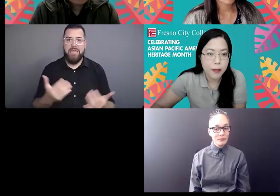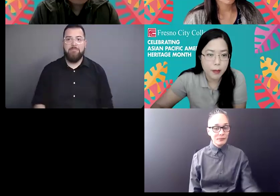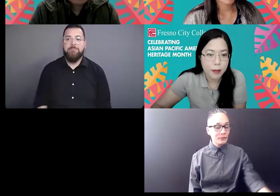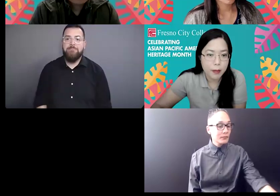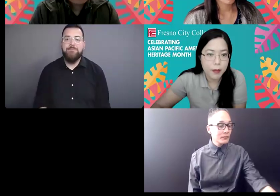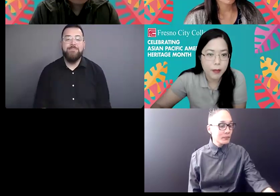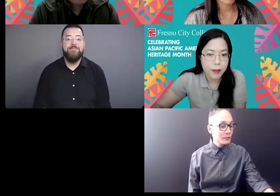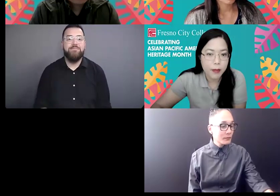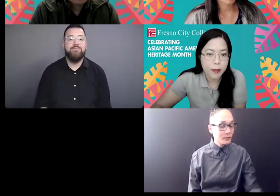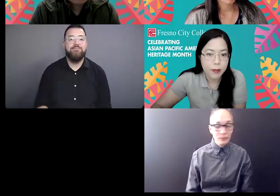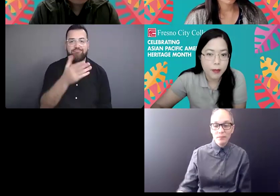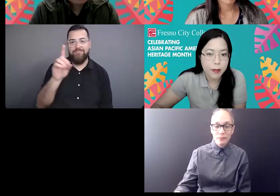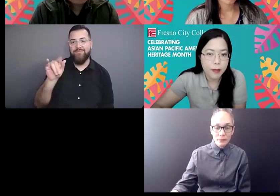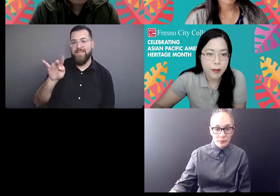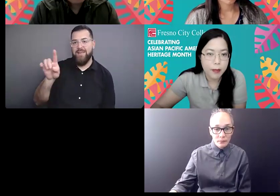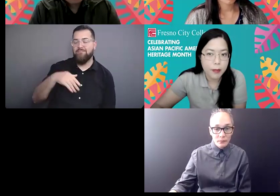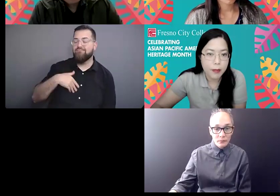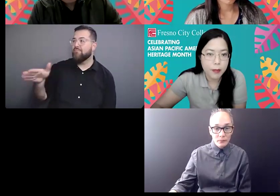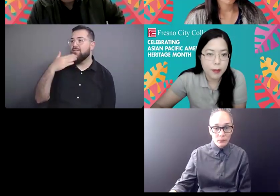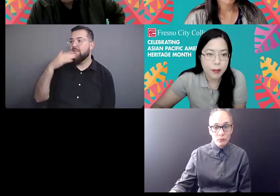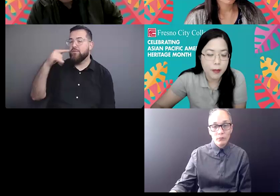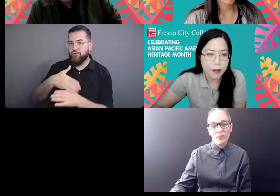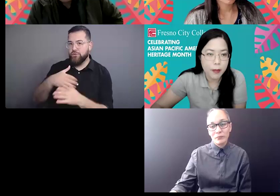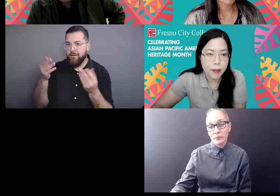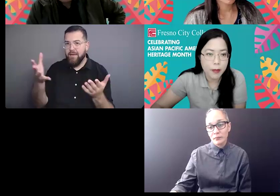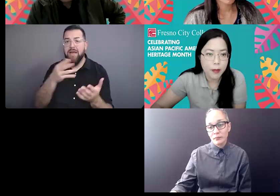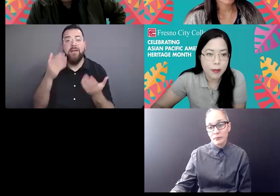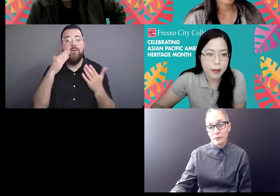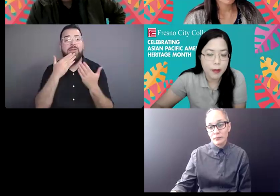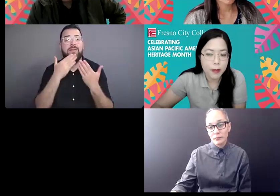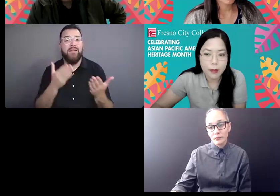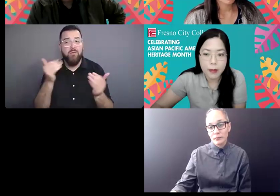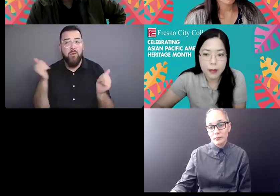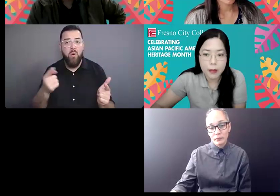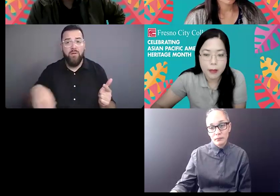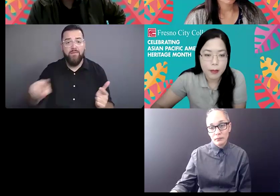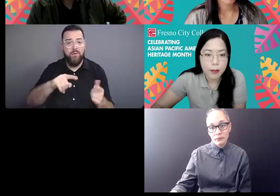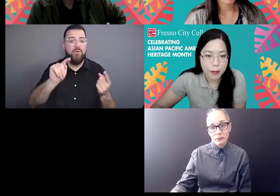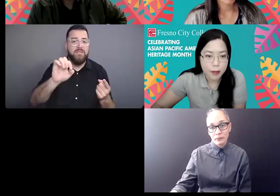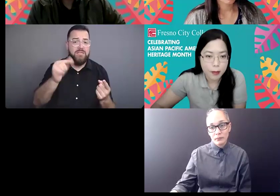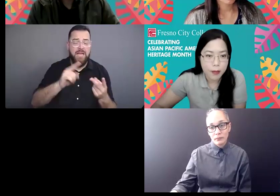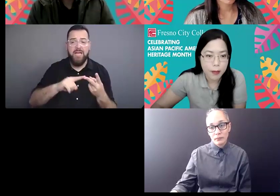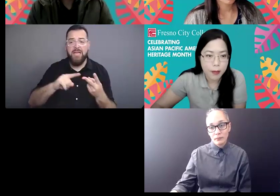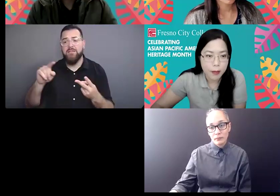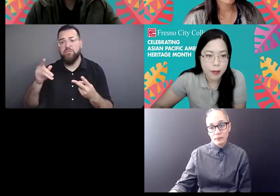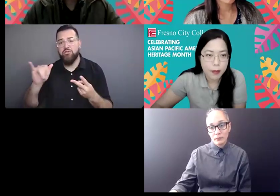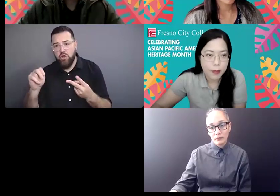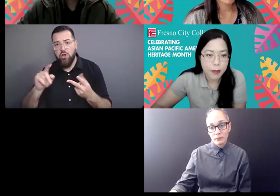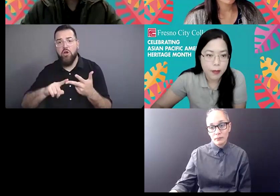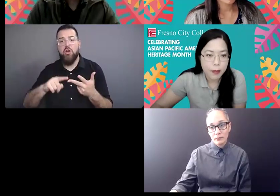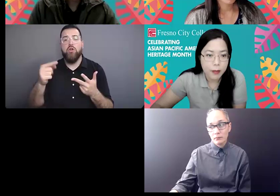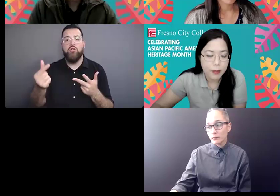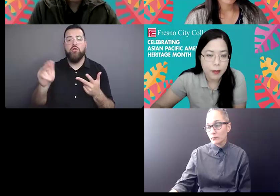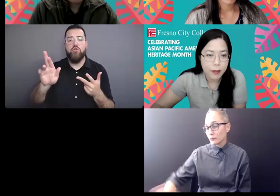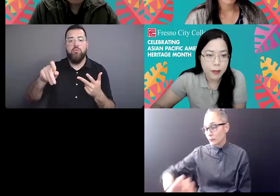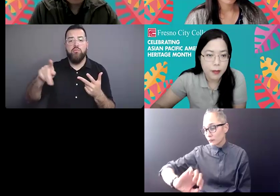Great. Thank you, John, for sharing that. Yeah, and thank you to all of you, Tang and John, Capriet and Lorraine, for